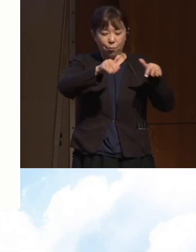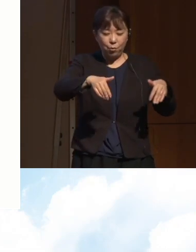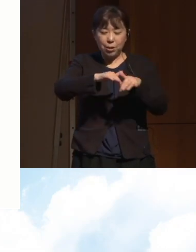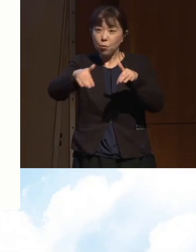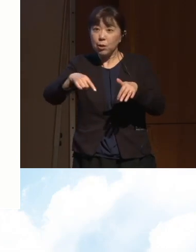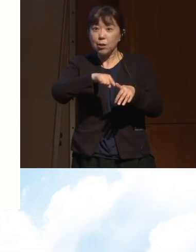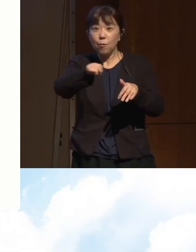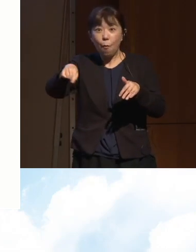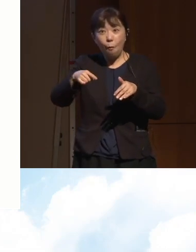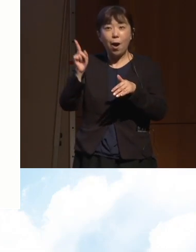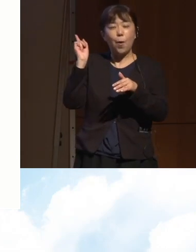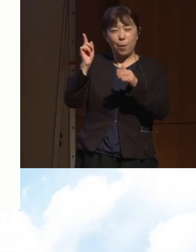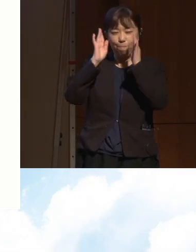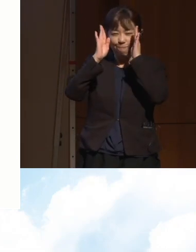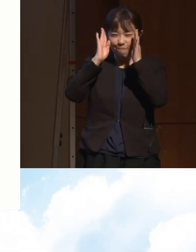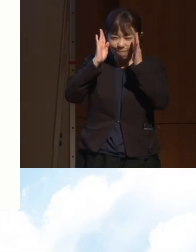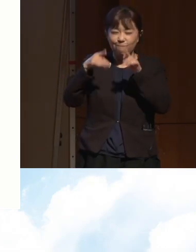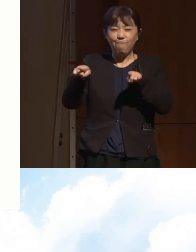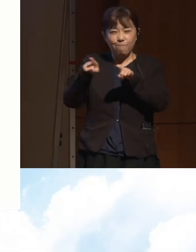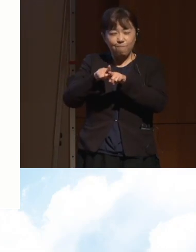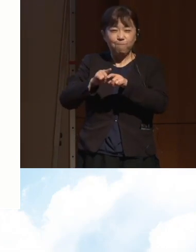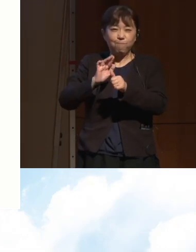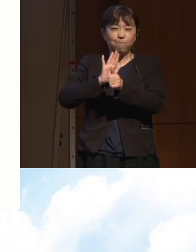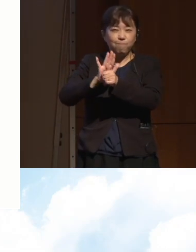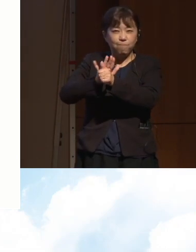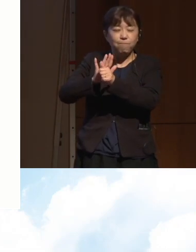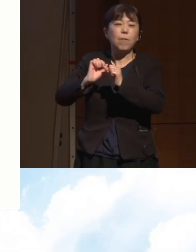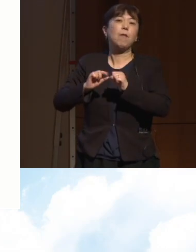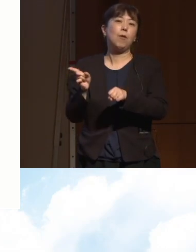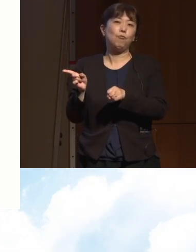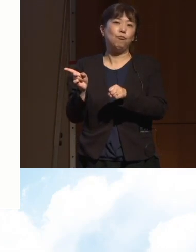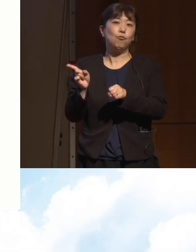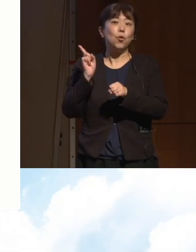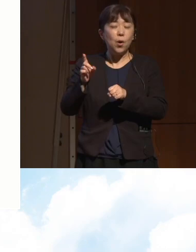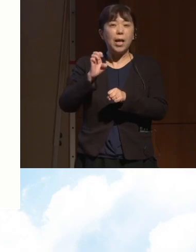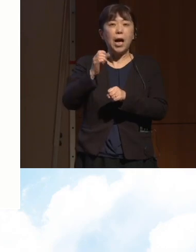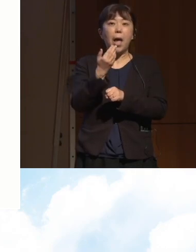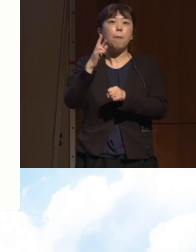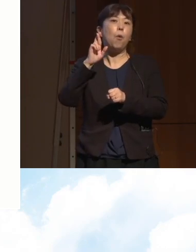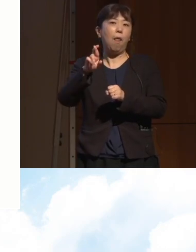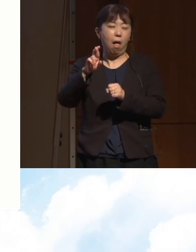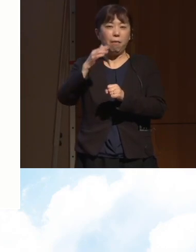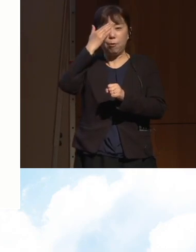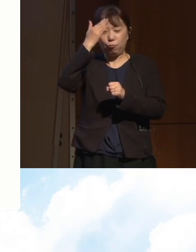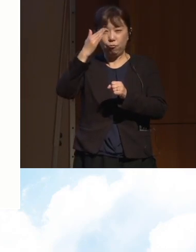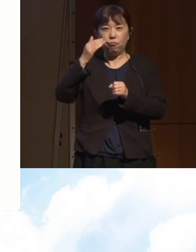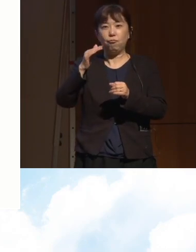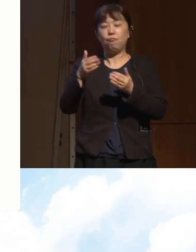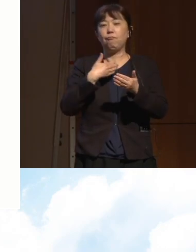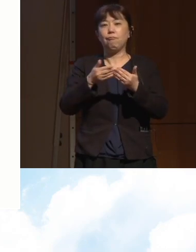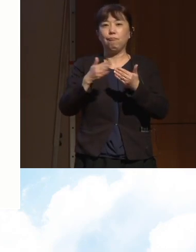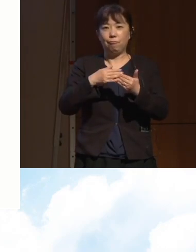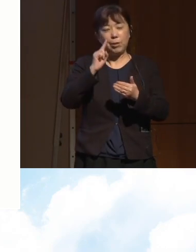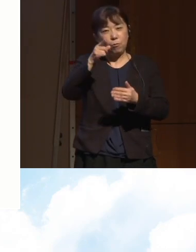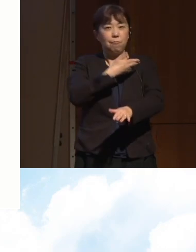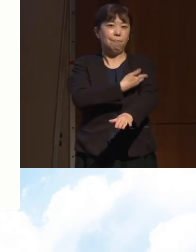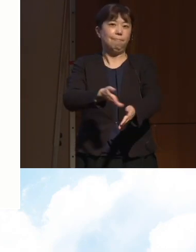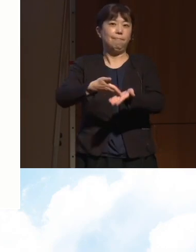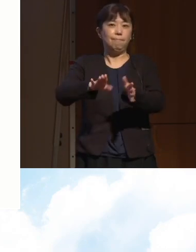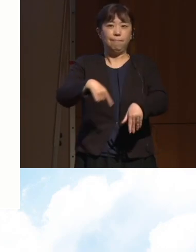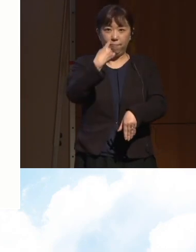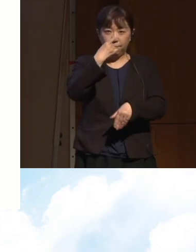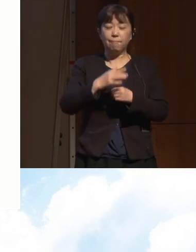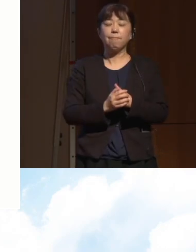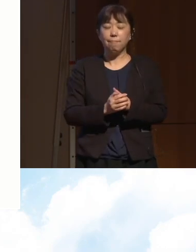areas. So now that's Ebola. That's one story with a couple of decades that were required